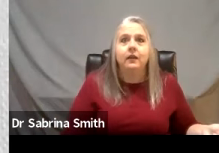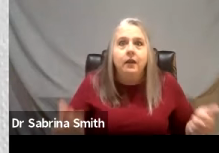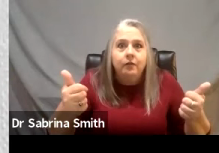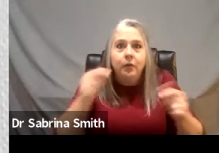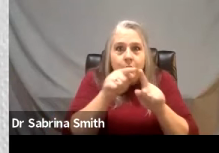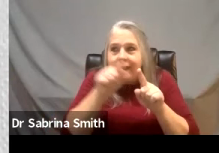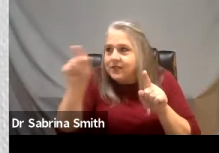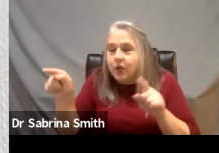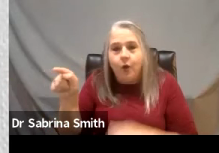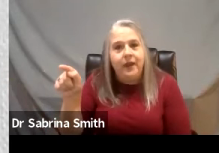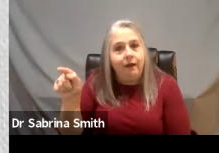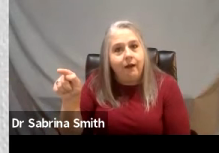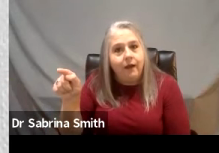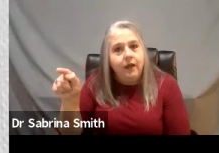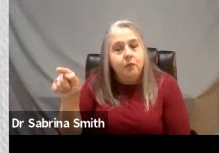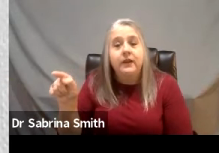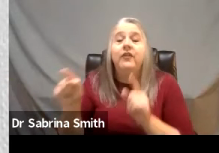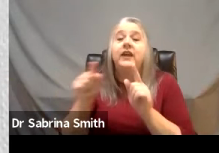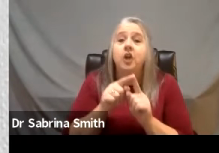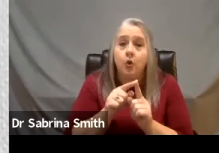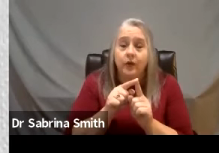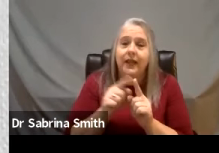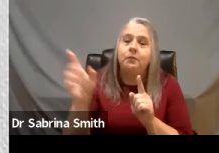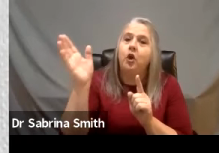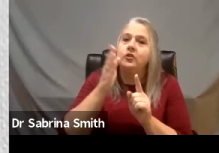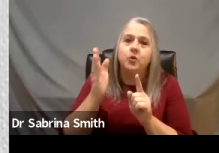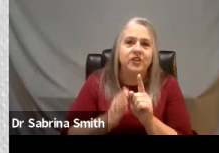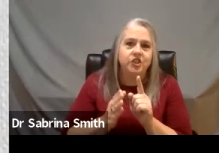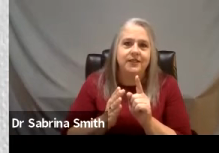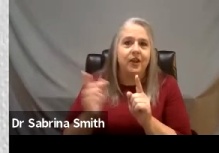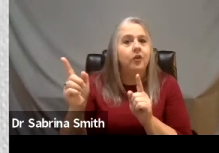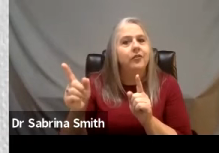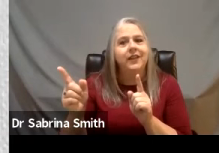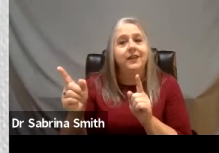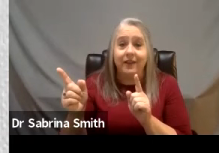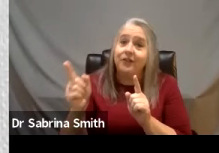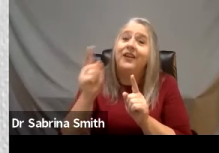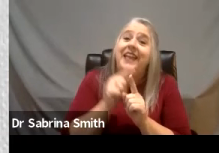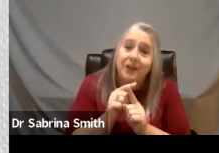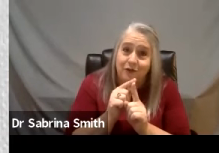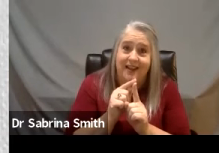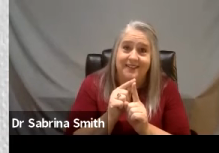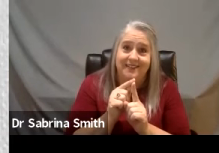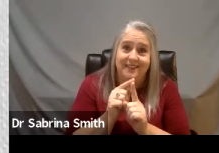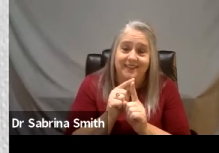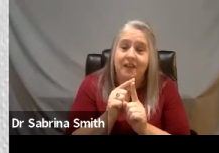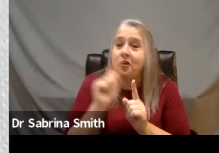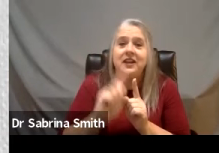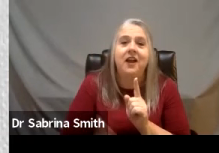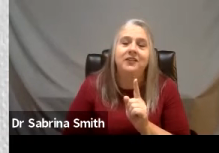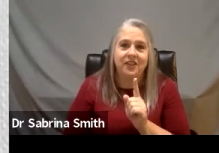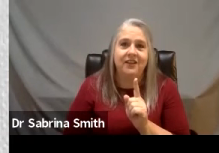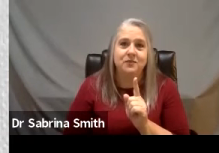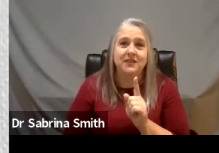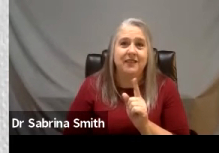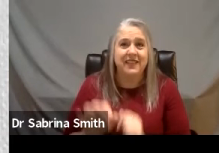right? Boom, that's going to go up here. But if I don't, and I put all those questions in there, then even if I get it right, I've already